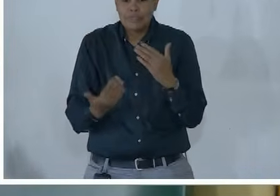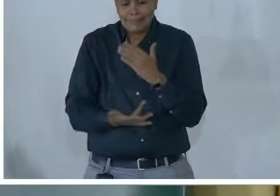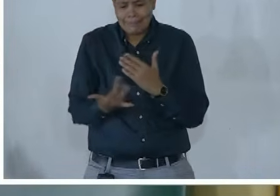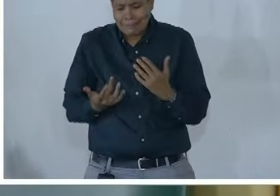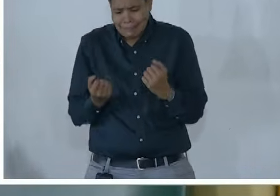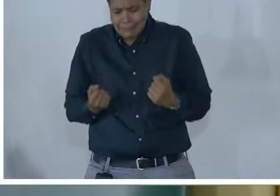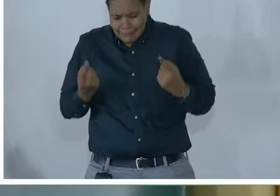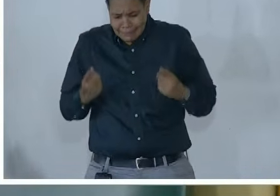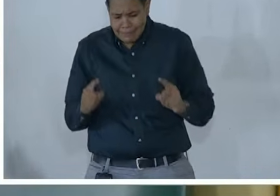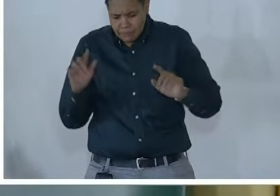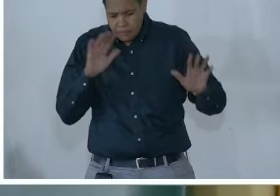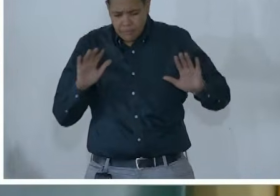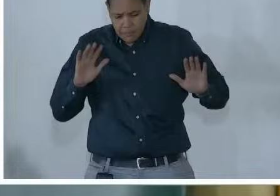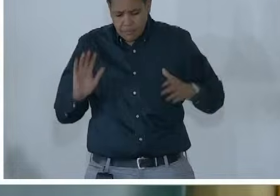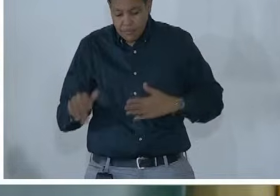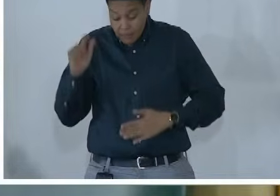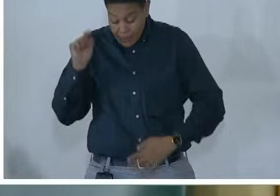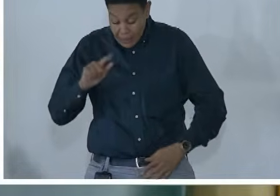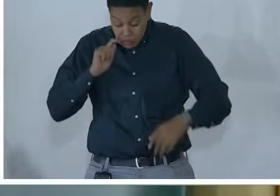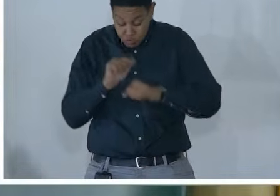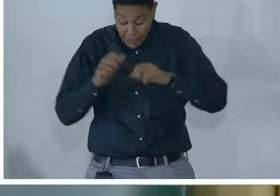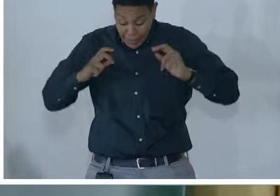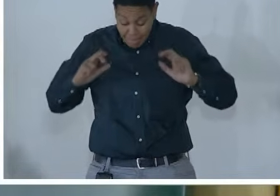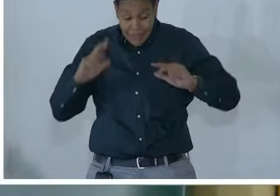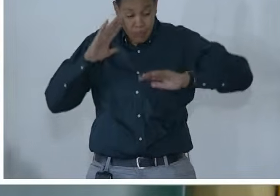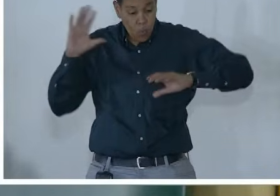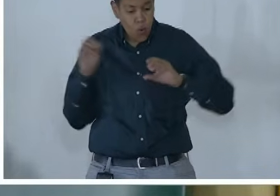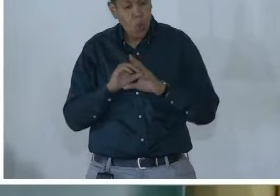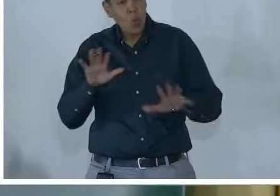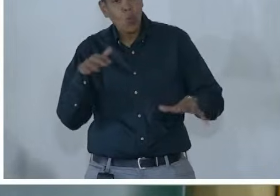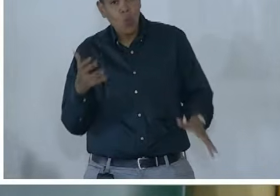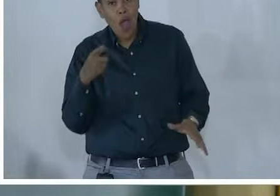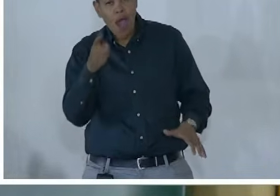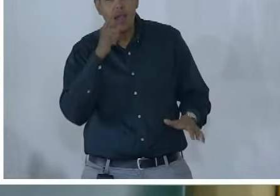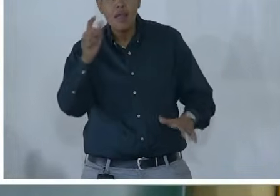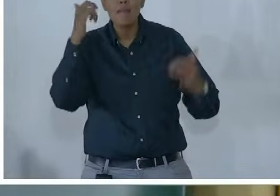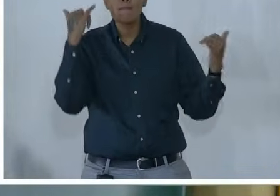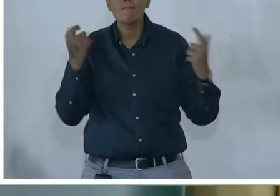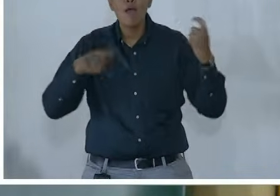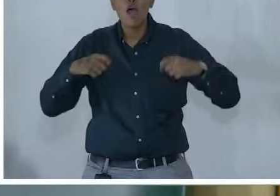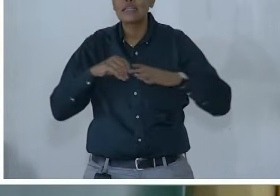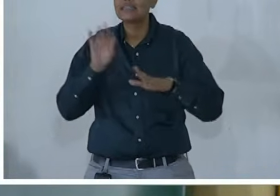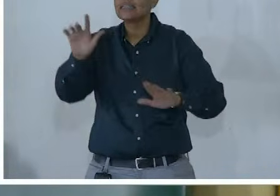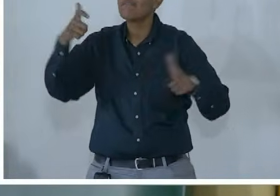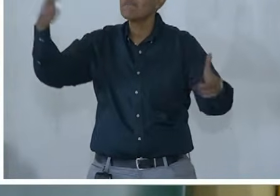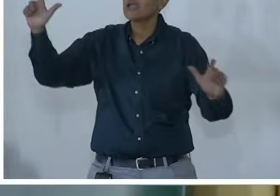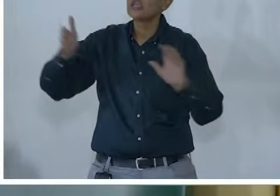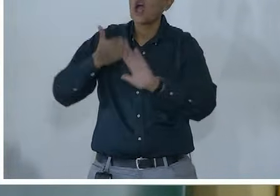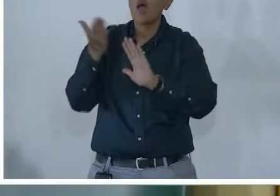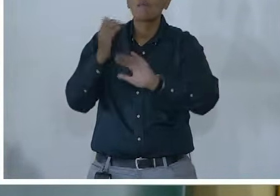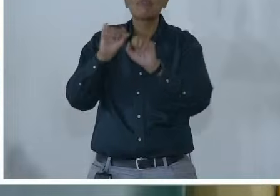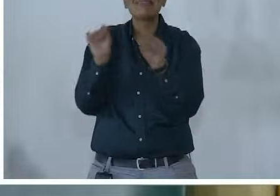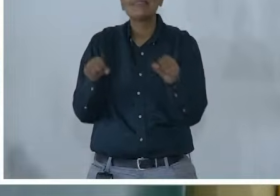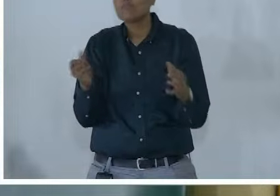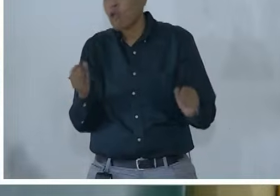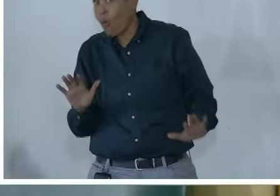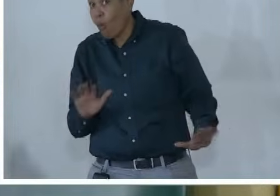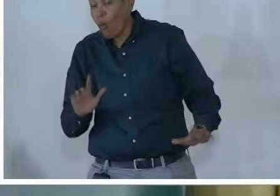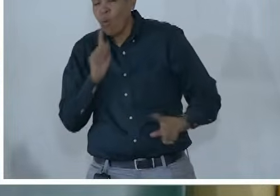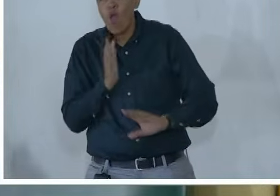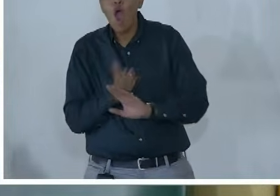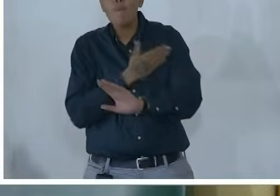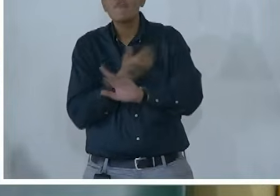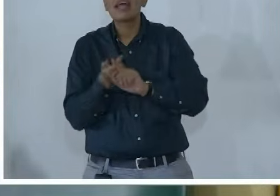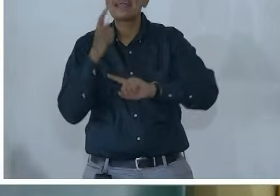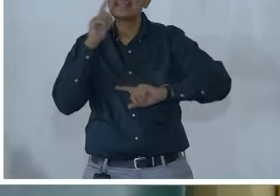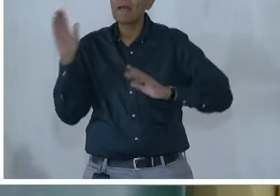technologies. This investment will include the modernization of major operational systems, the upgrading of the